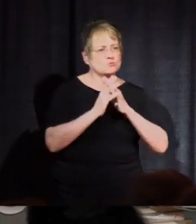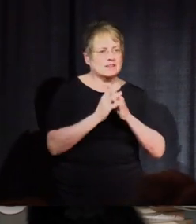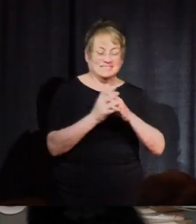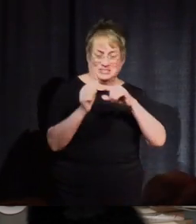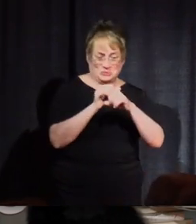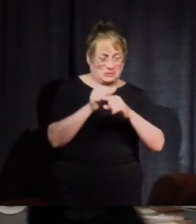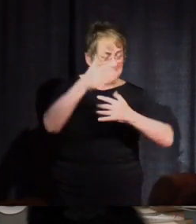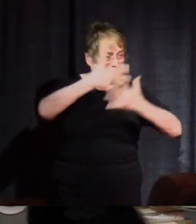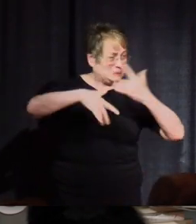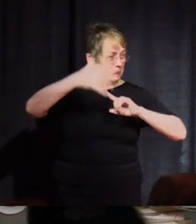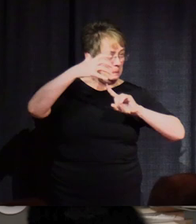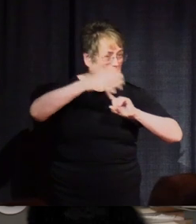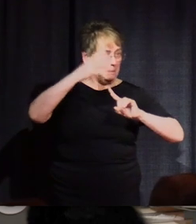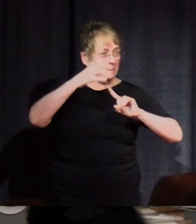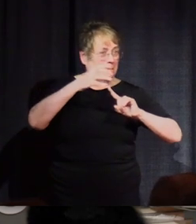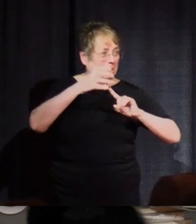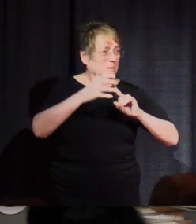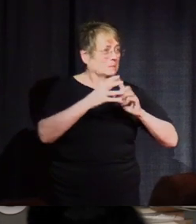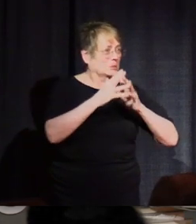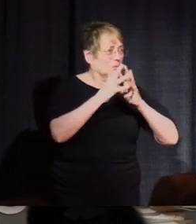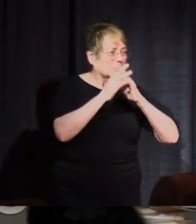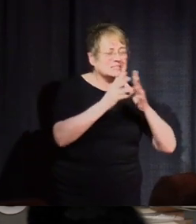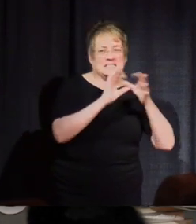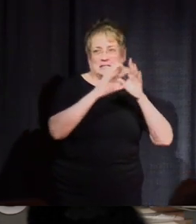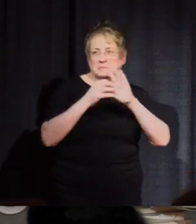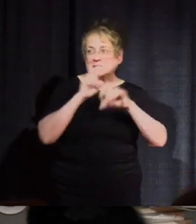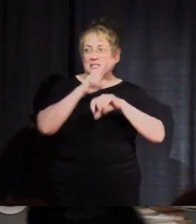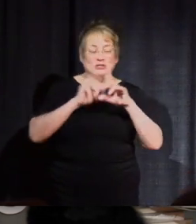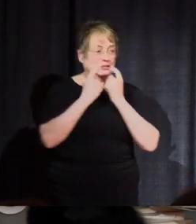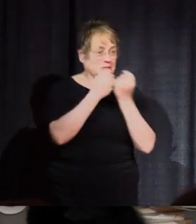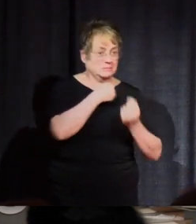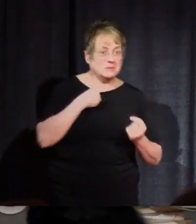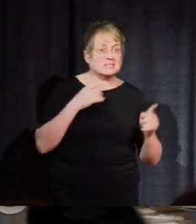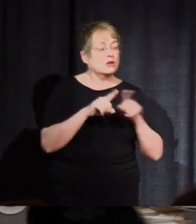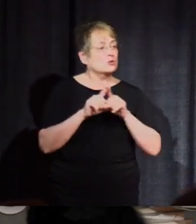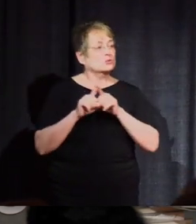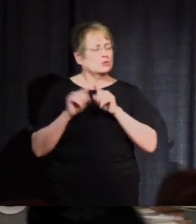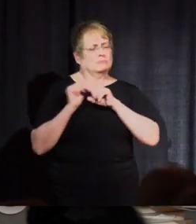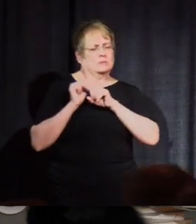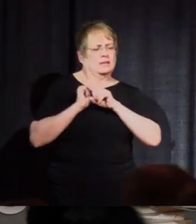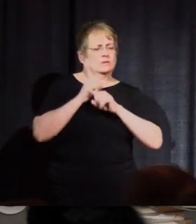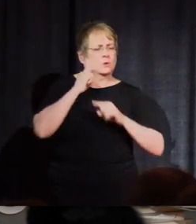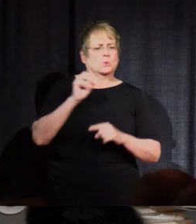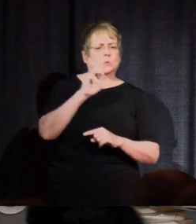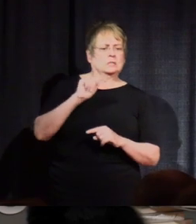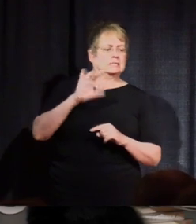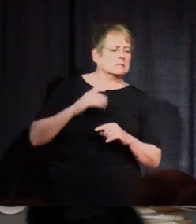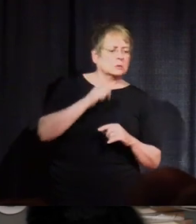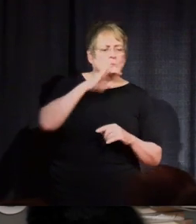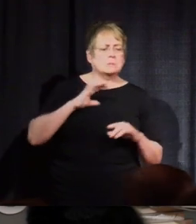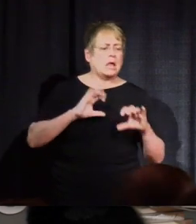to train among olympians and national team members it was also a dry run for the otc to see how women wrestlers would do